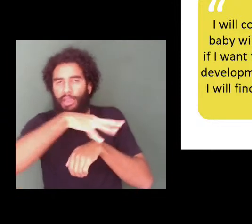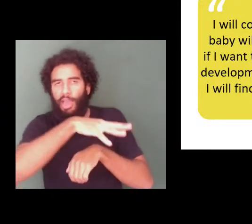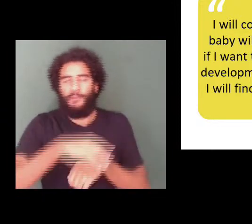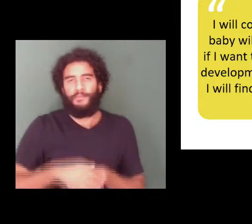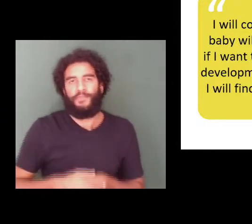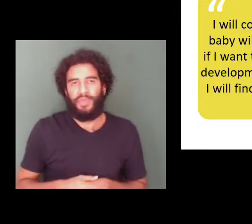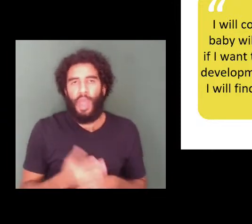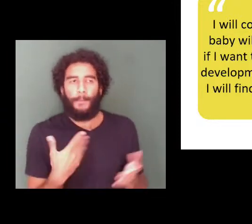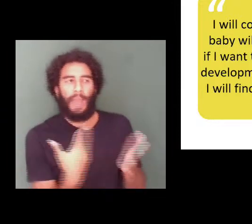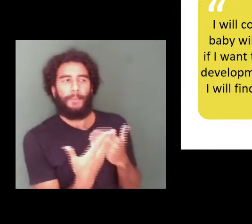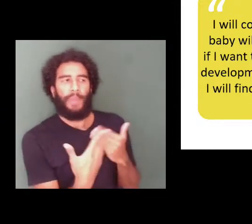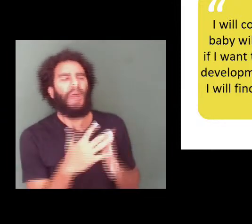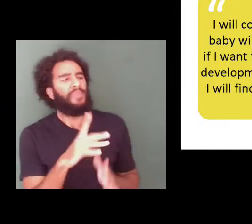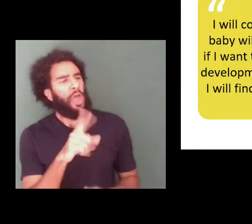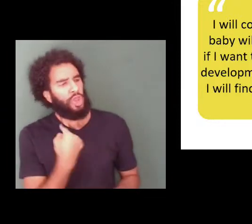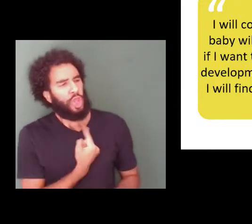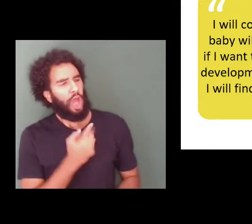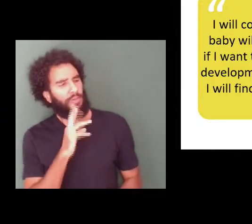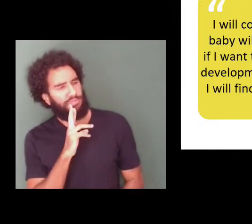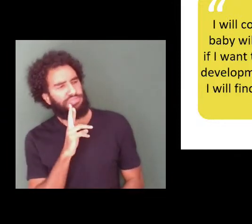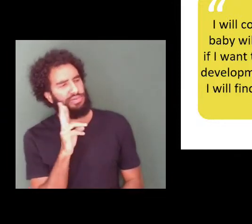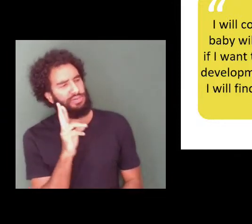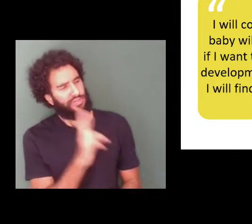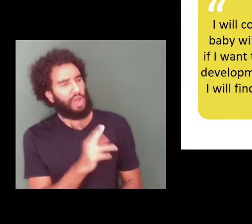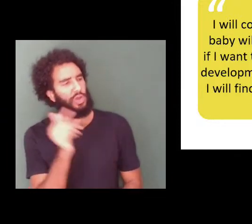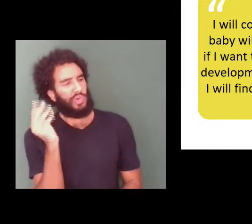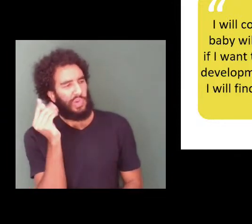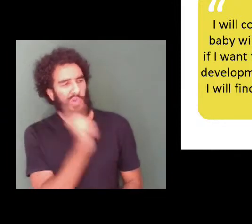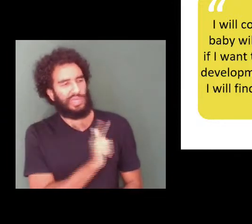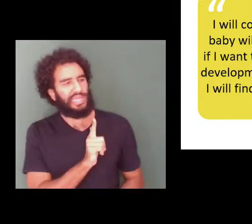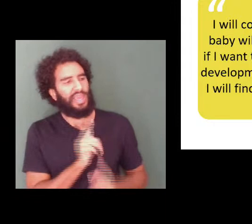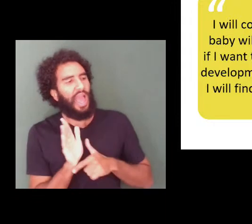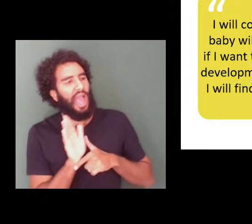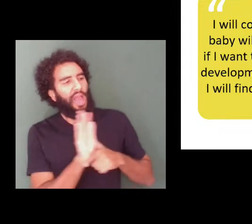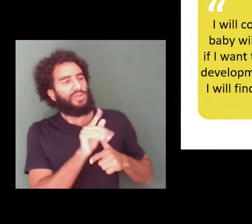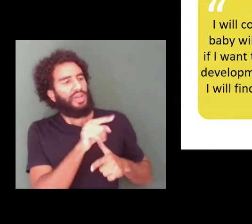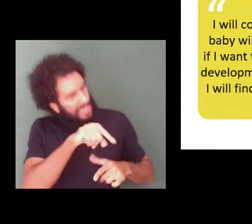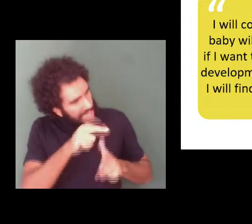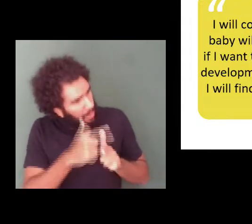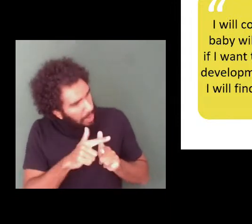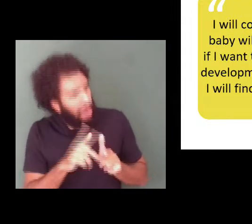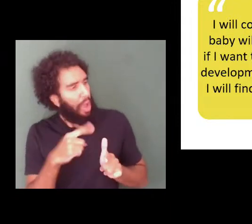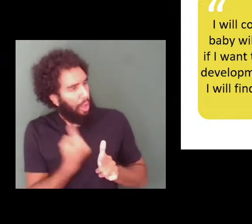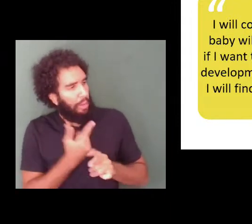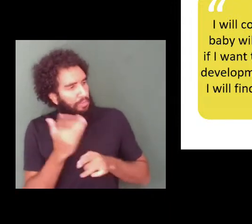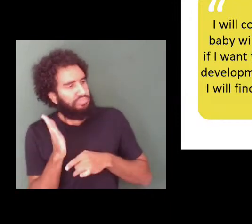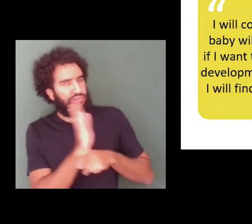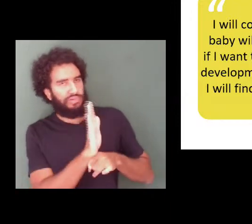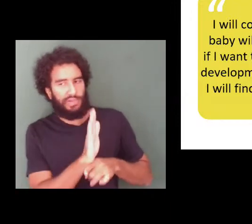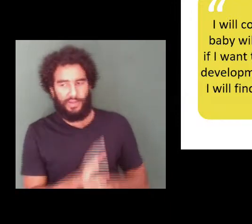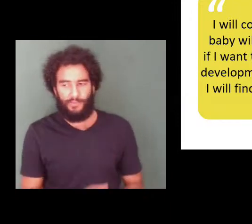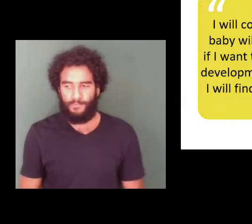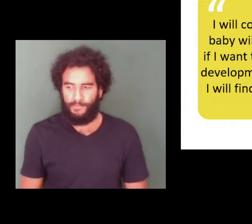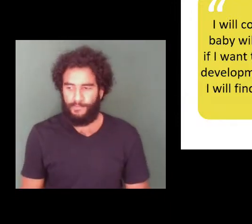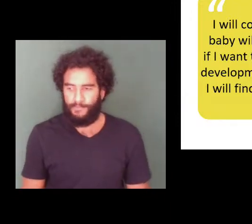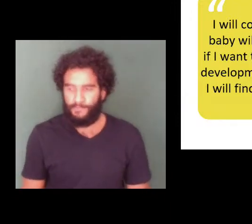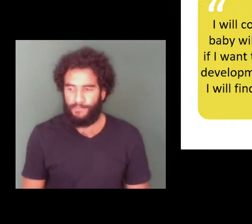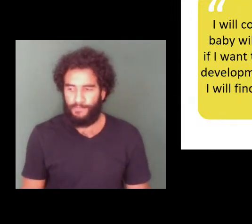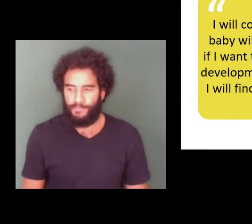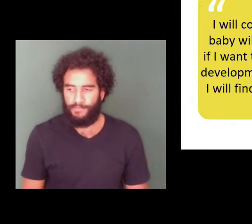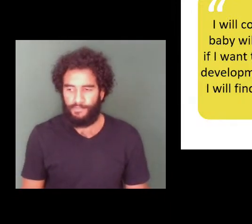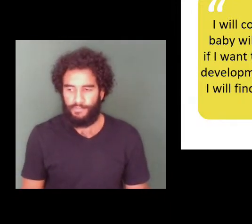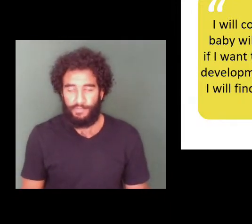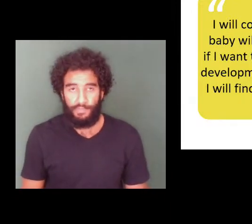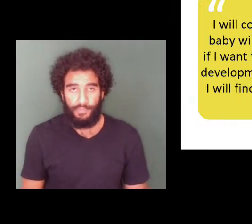here. Sometimes they look at it as, I want to feed the best for my baby, and I'm convinced that this is now the best